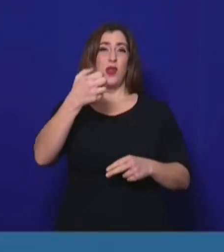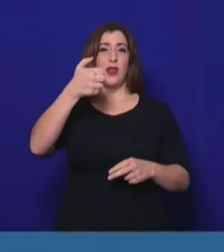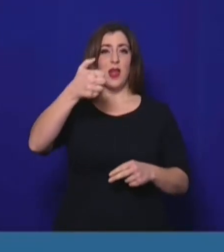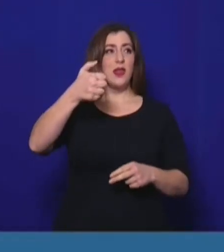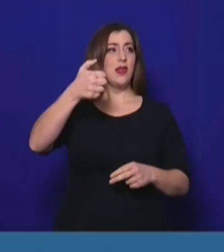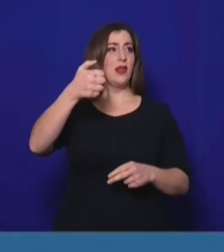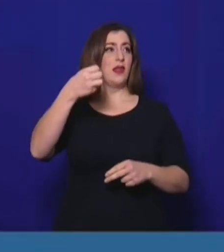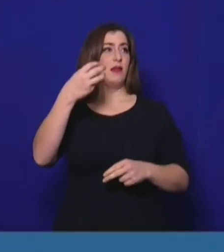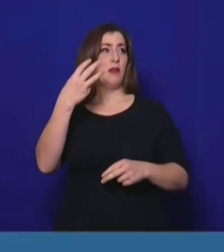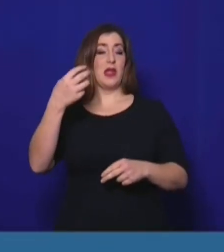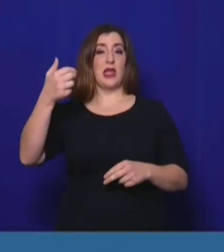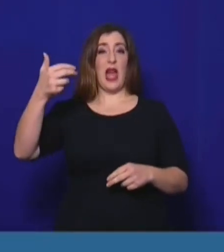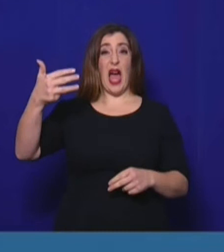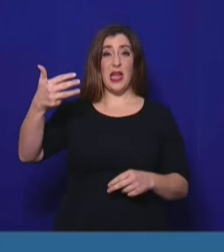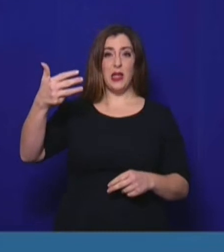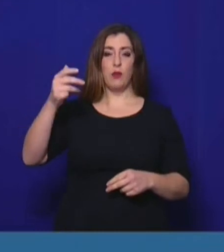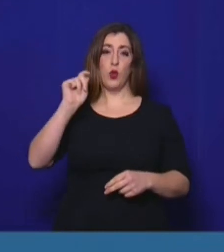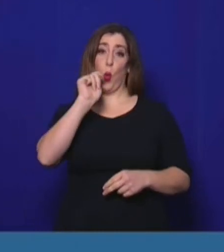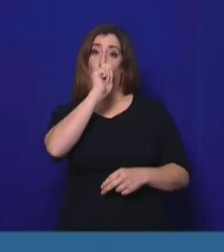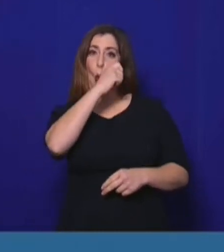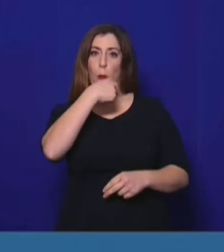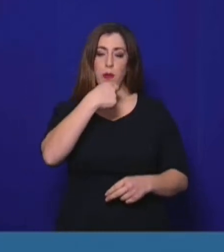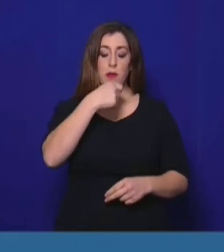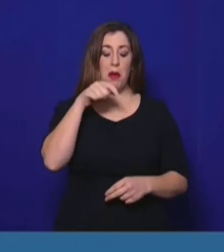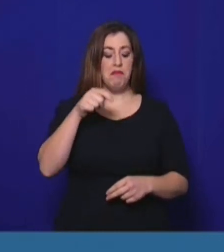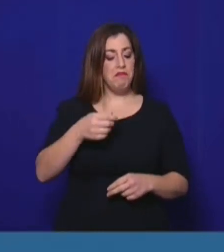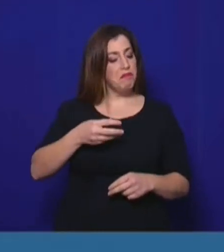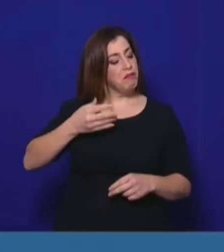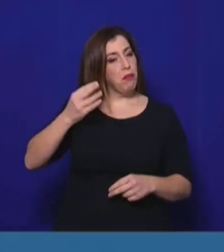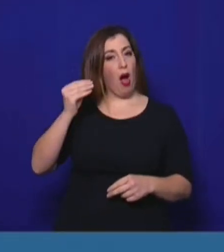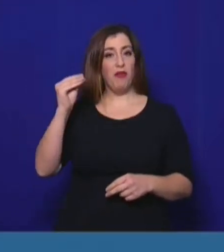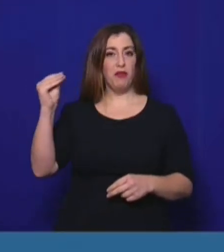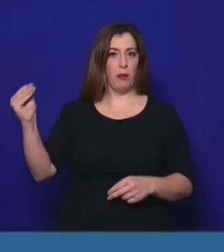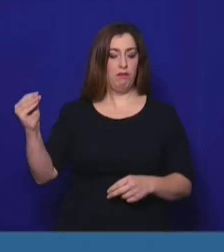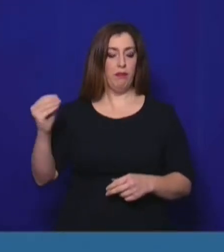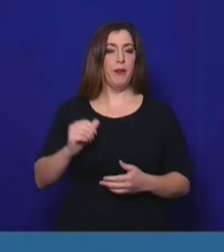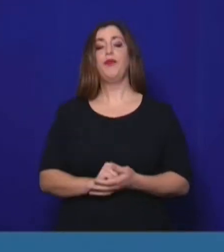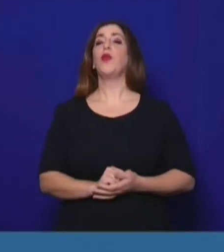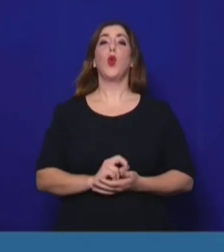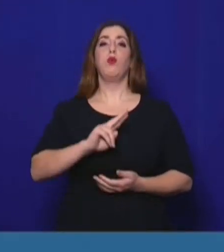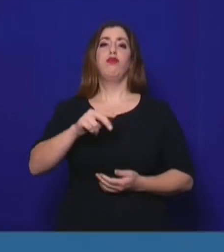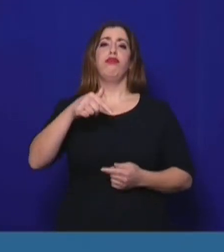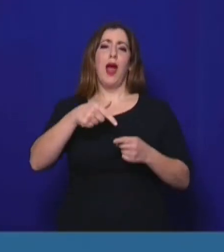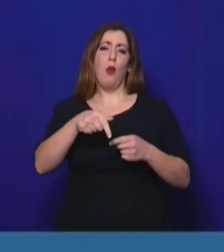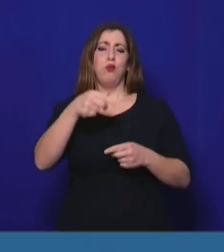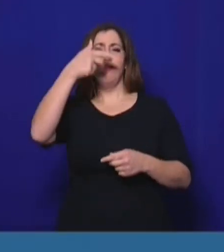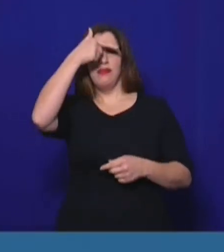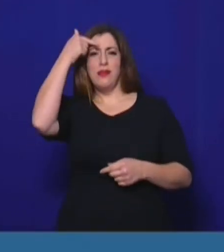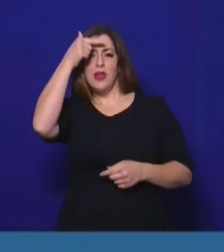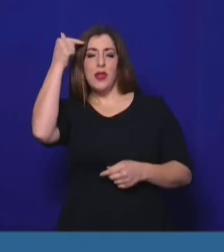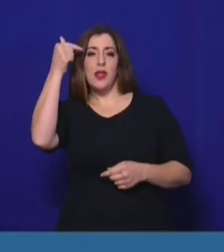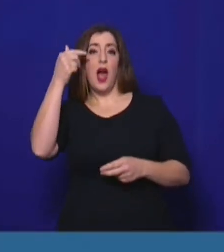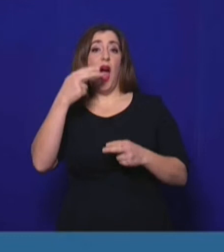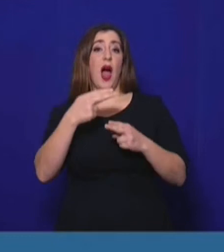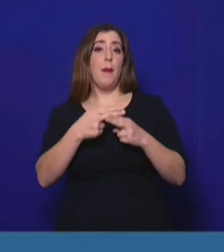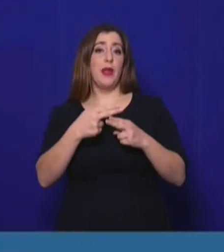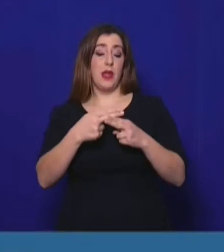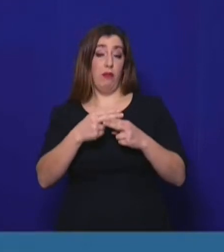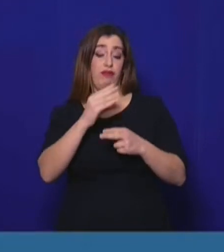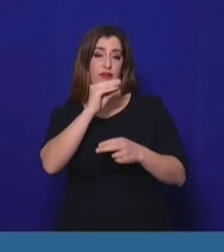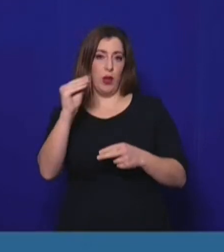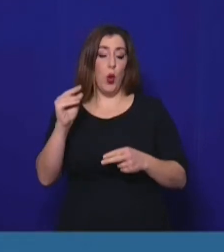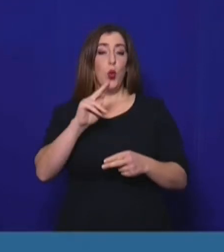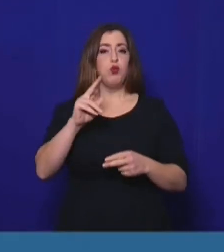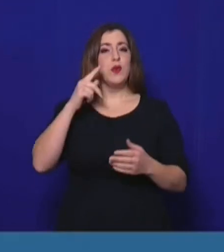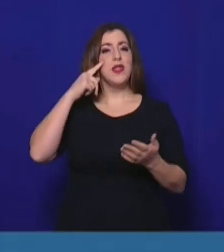3639 swabs li wkoll huwa ammont sostanzjali. U minn dawn l-ammont ta' testijiet li għamilna rriżultaw